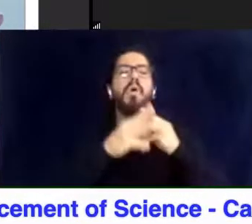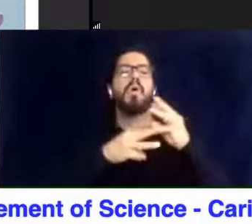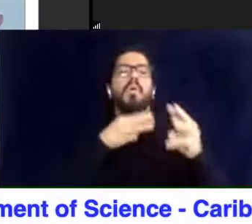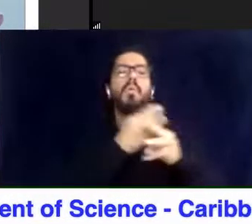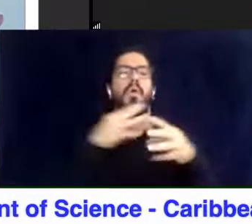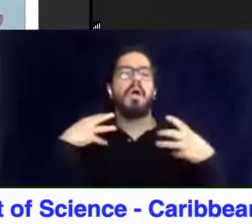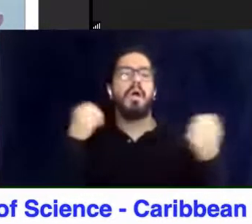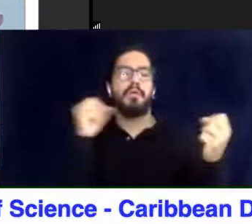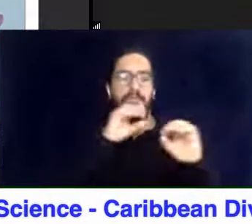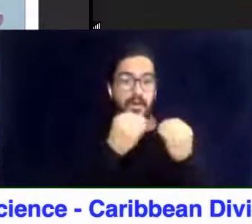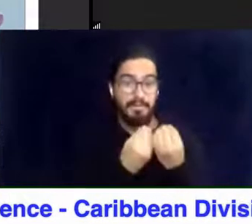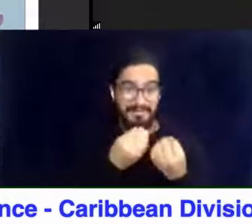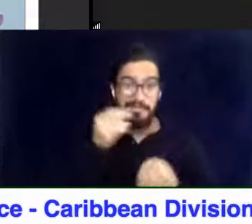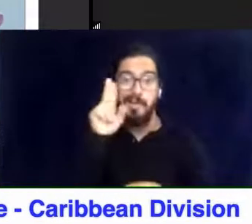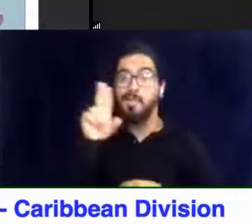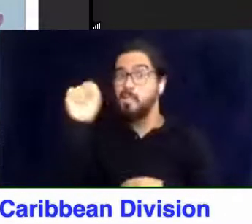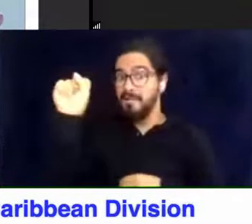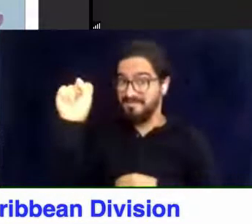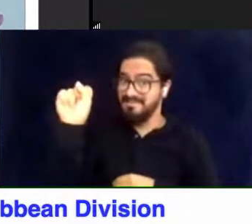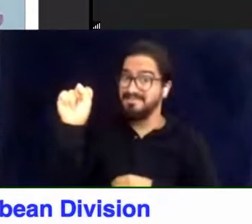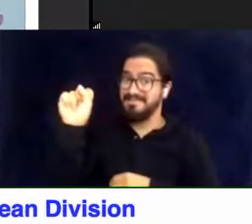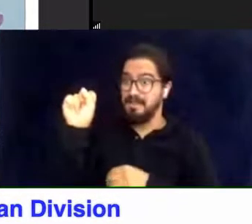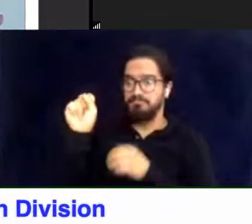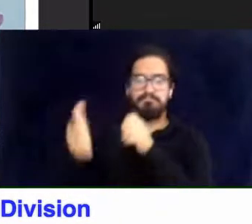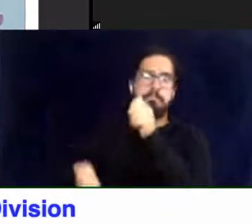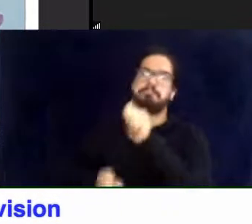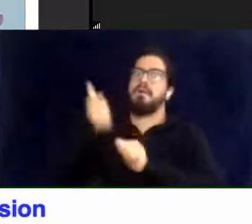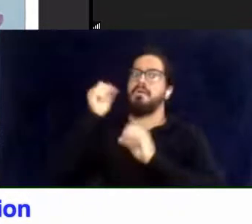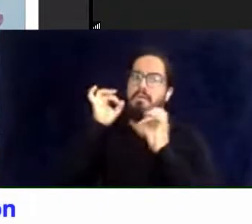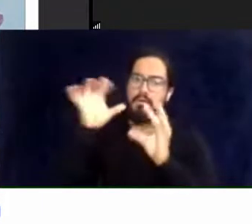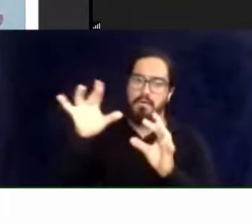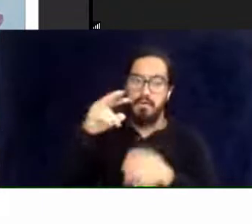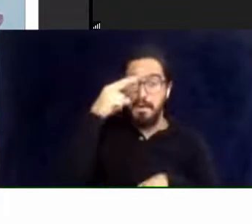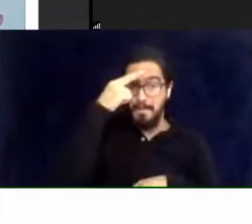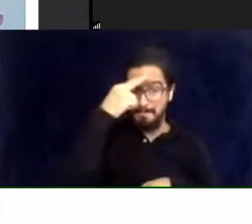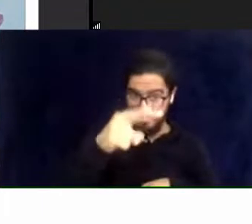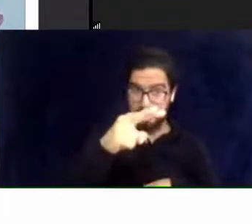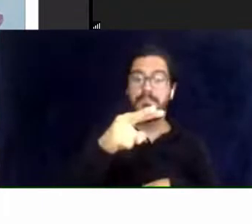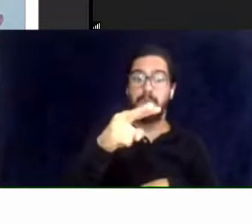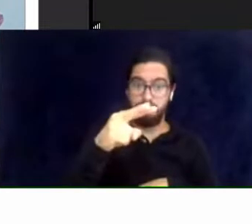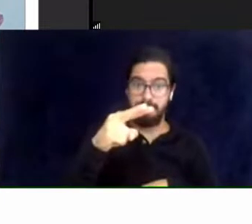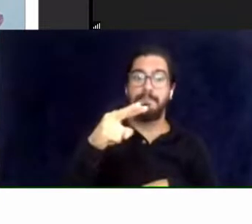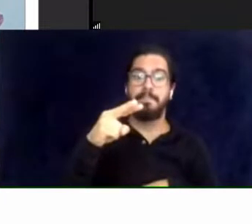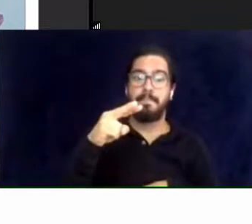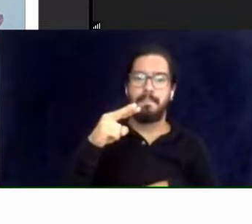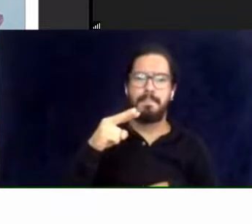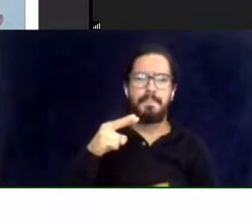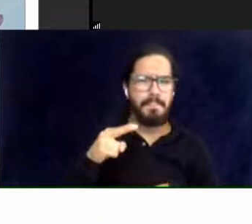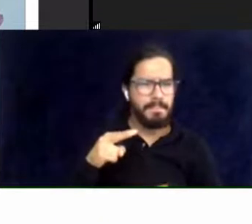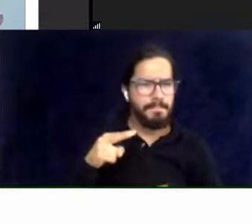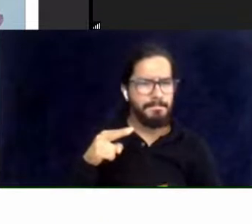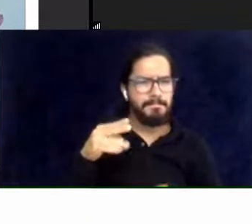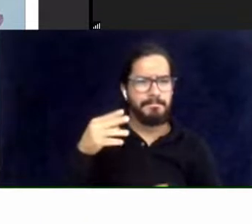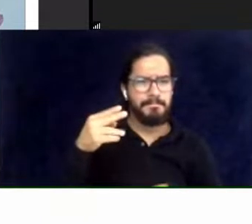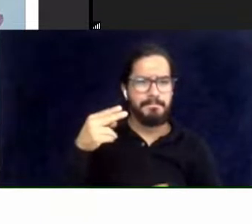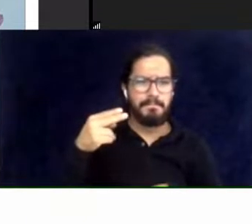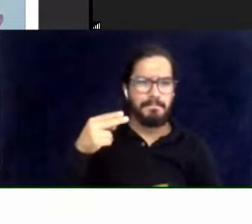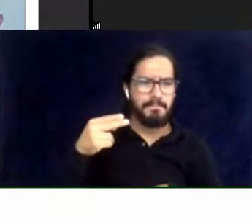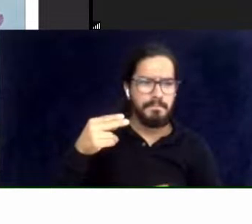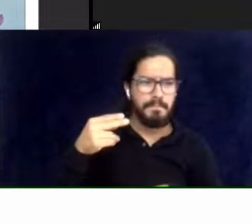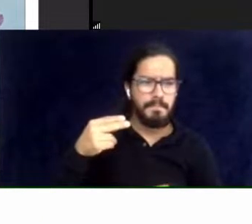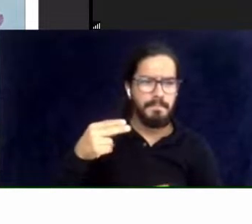of cases at 8.3. Mexico, however, has the highest case fatality rate